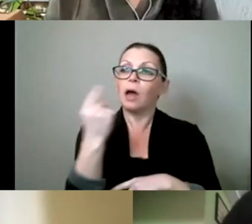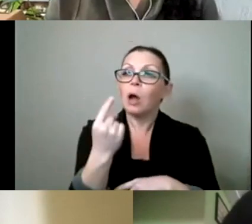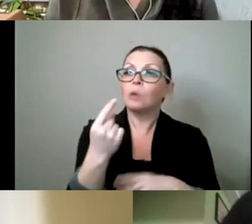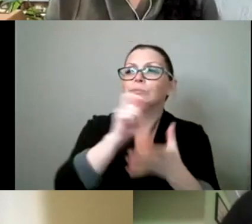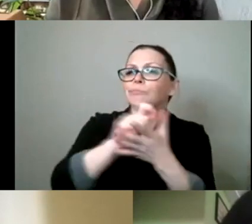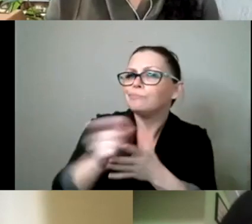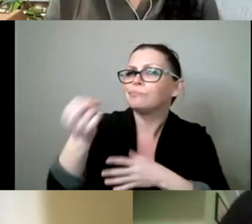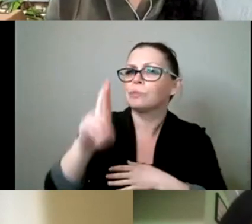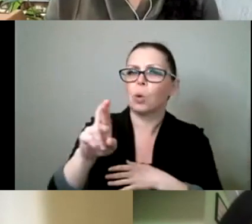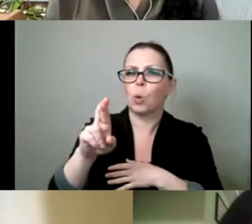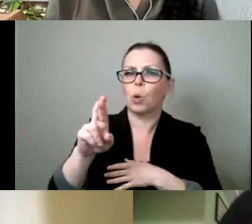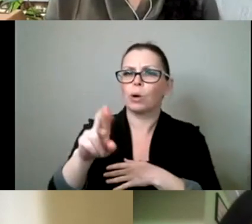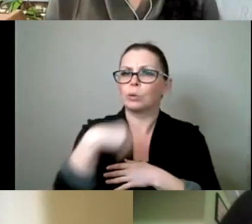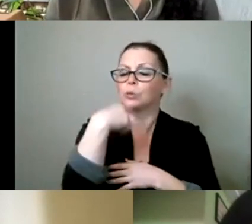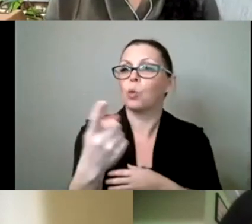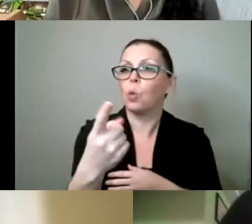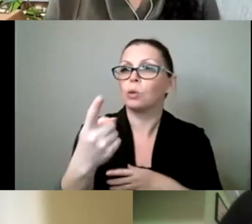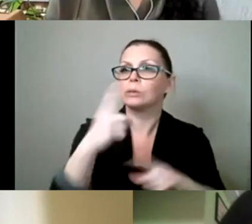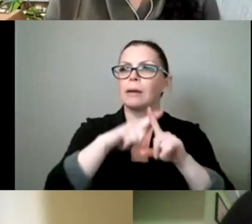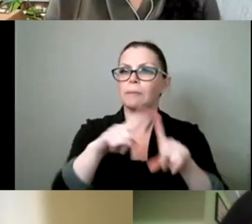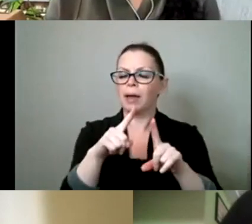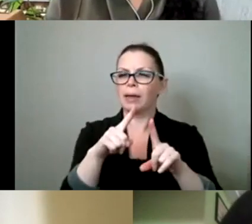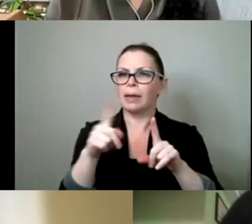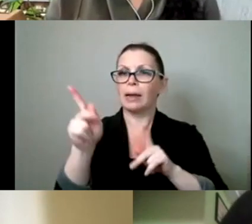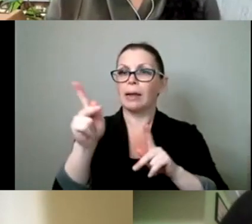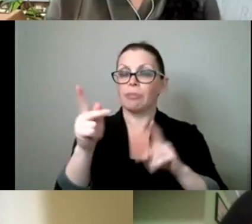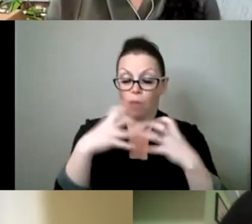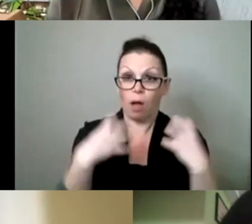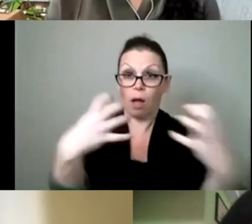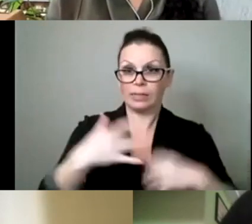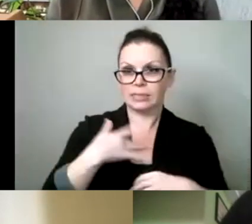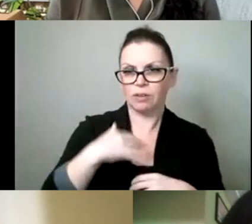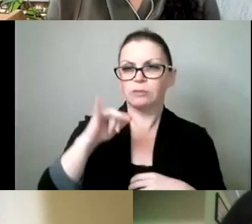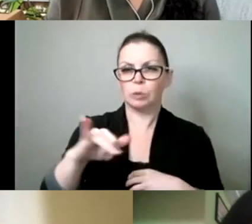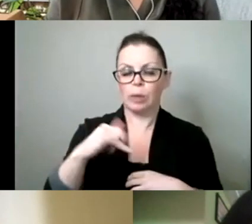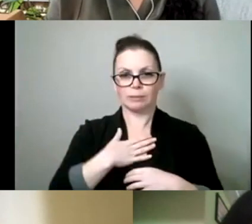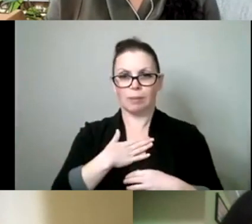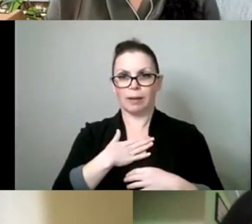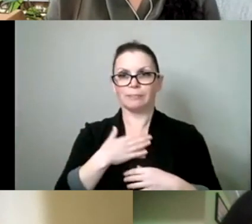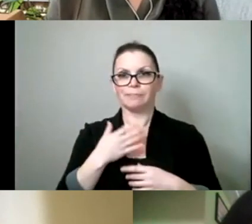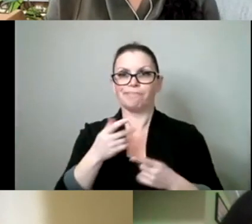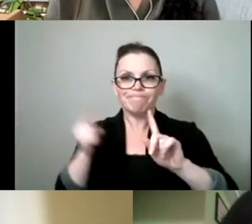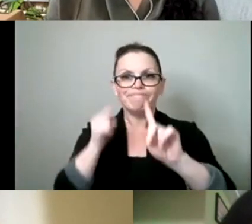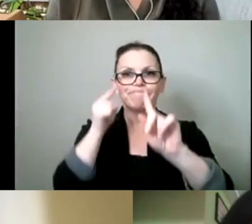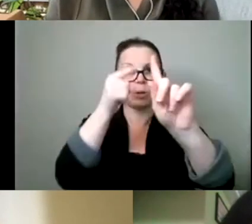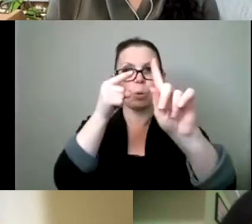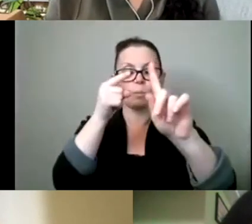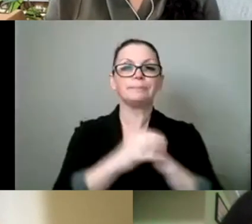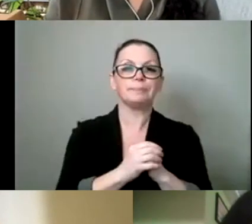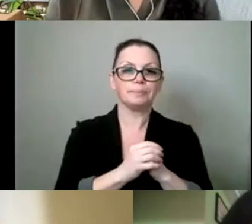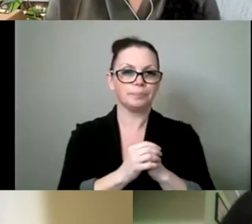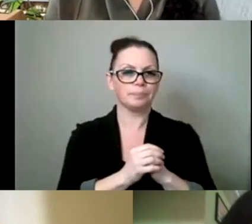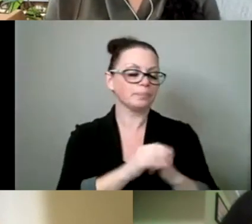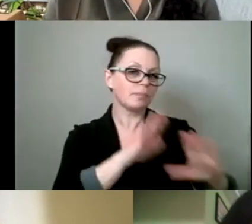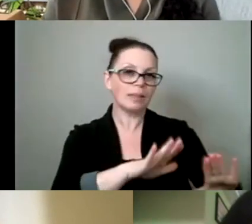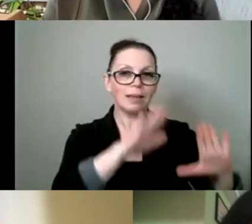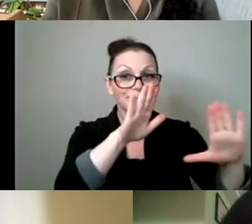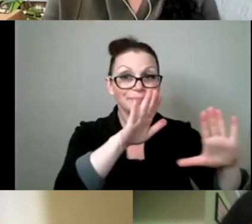that's what I aspire to be able to create. Excellent, excellent.